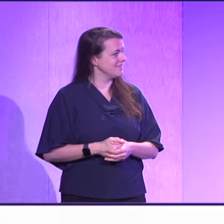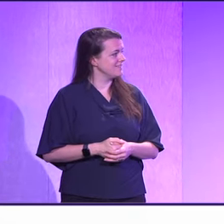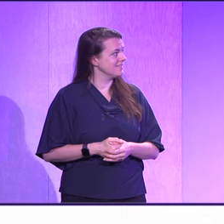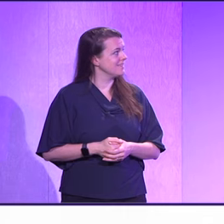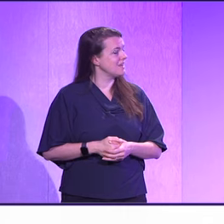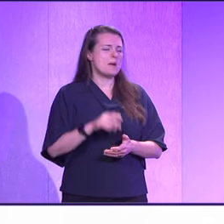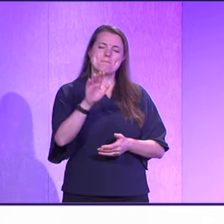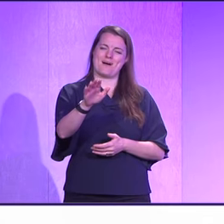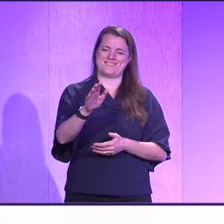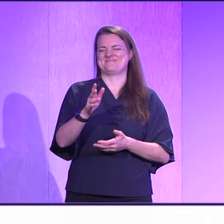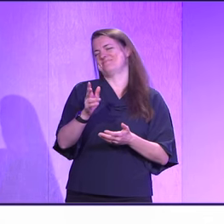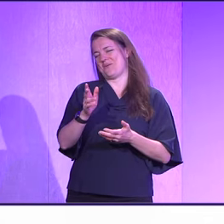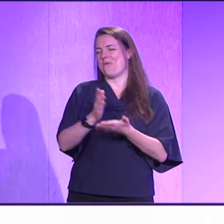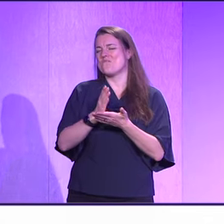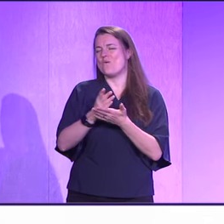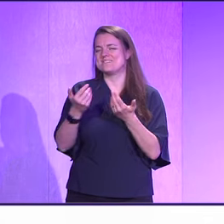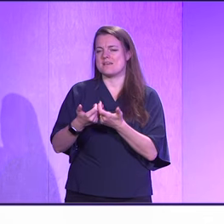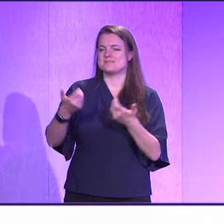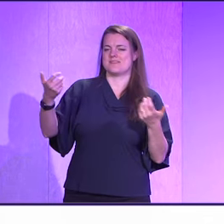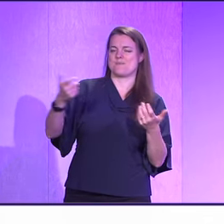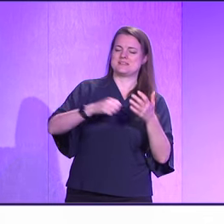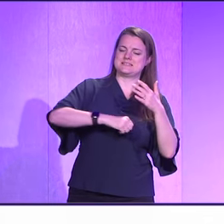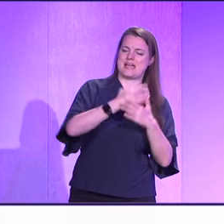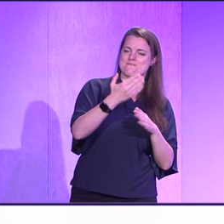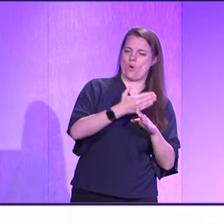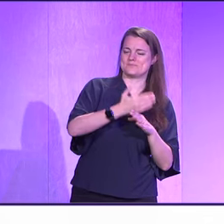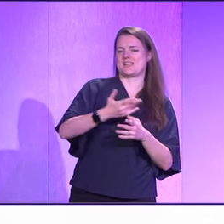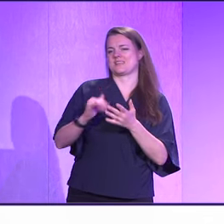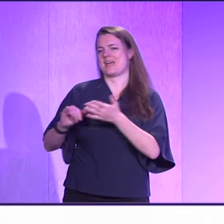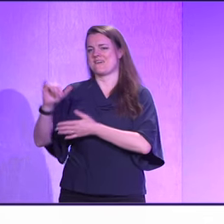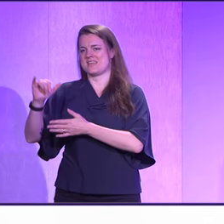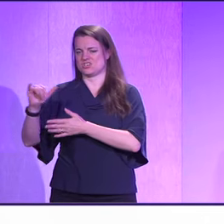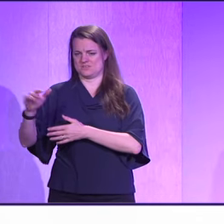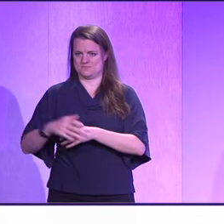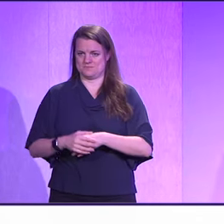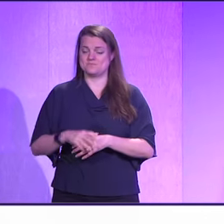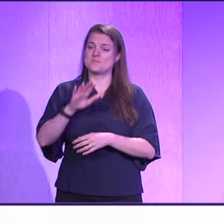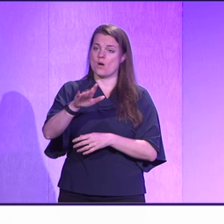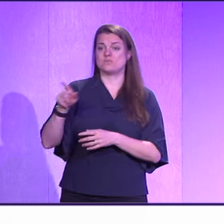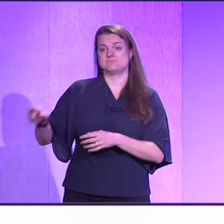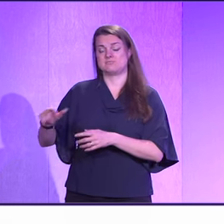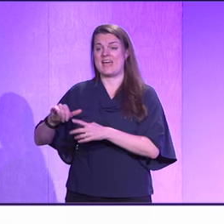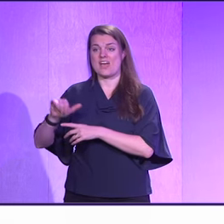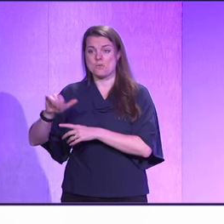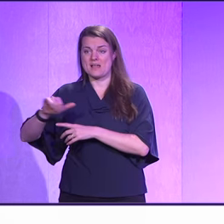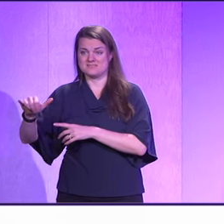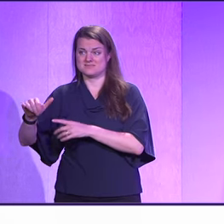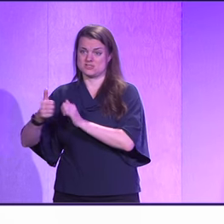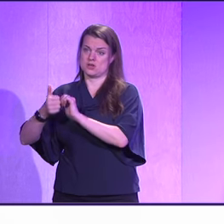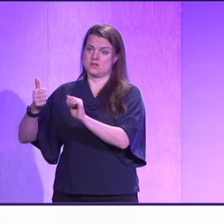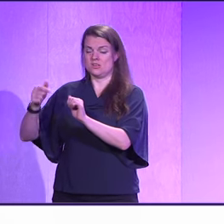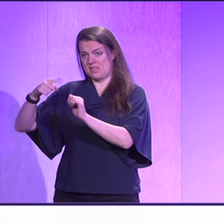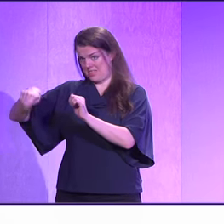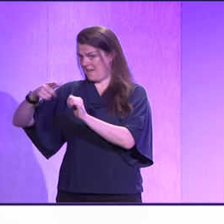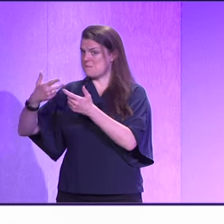But actually, there are things that are different about DevOps and aviation. So first off, it's a legacy environment. Airlines have been around for a long period of time. They